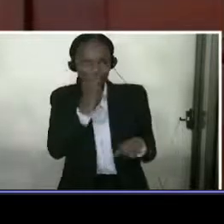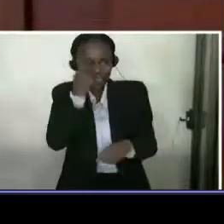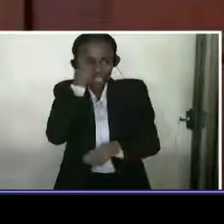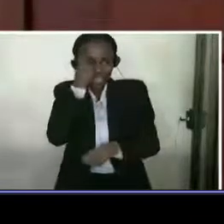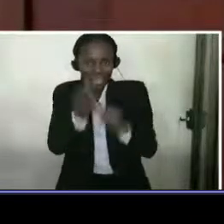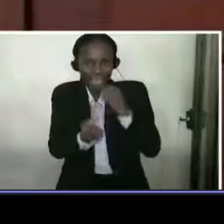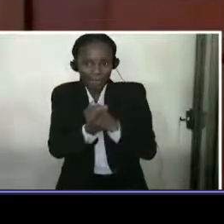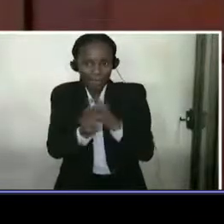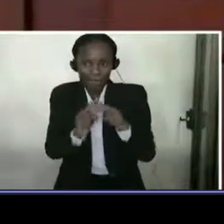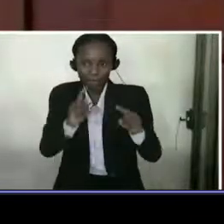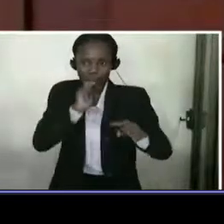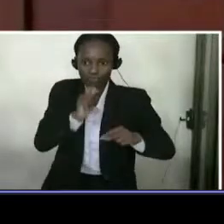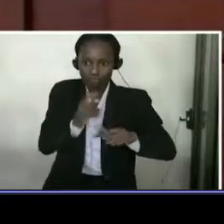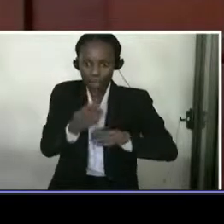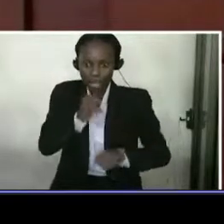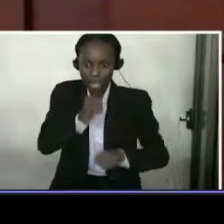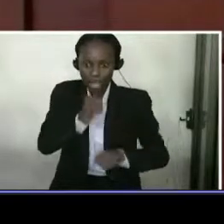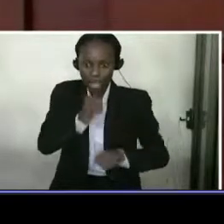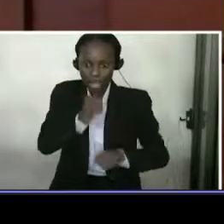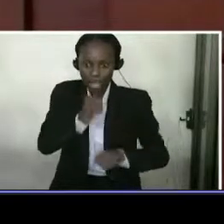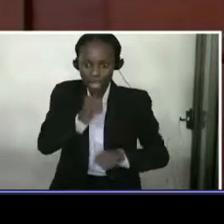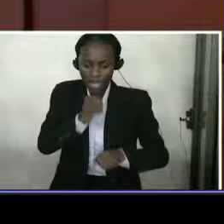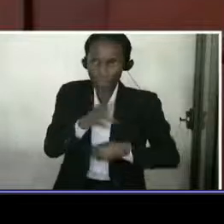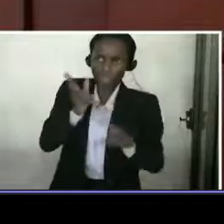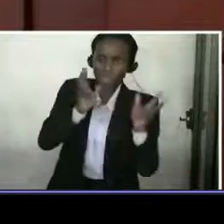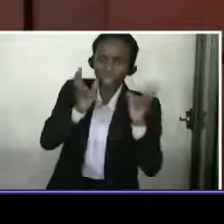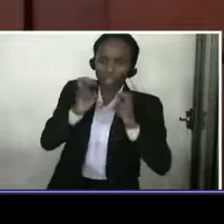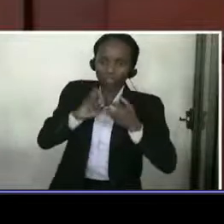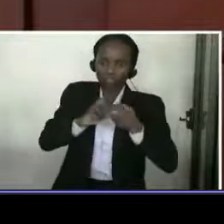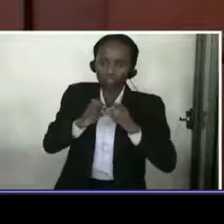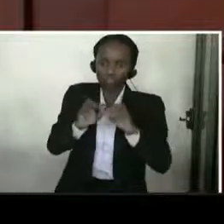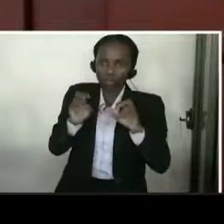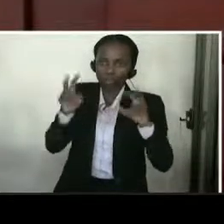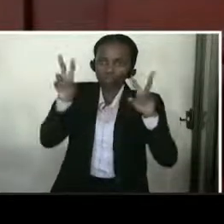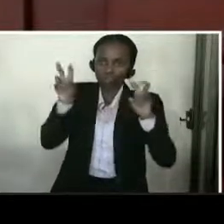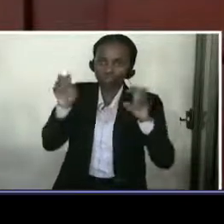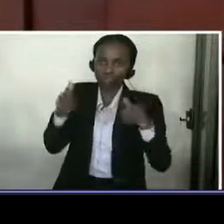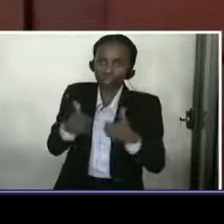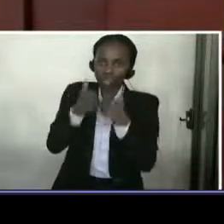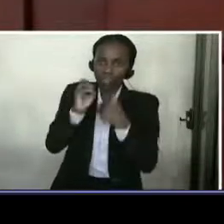abe ingxenye yokuhlala ekomidini aparticipate. Siyabonga.